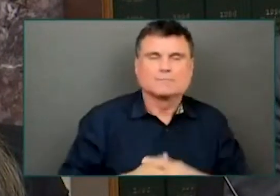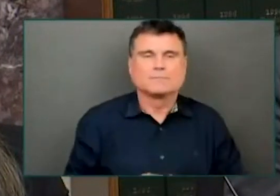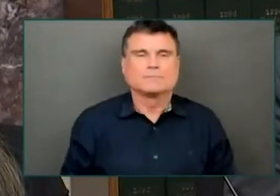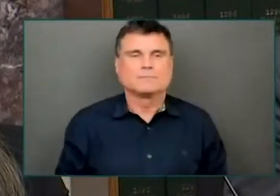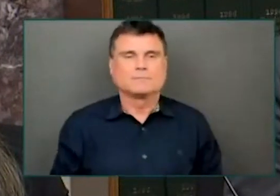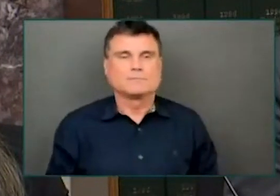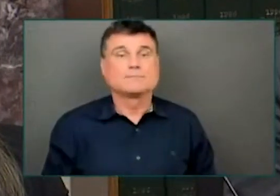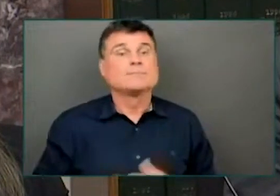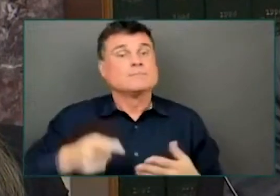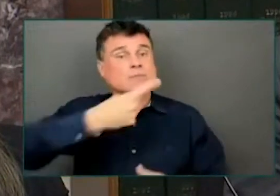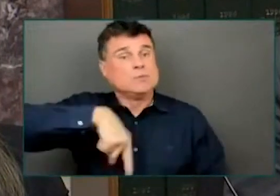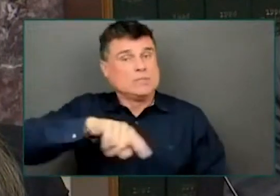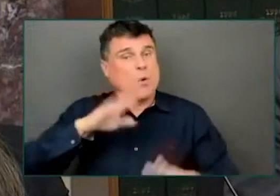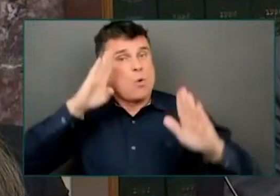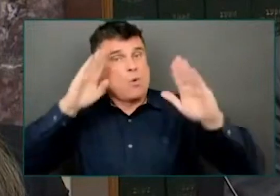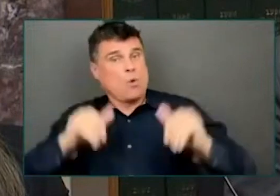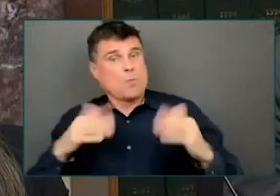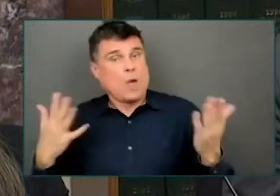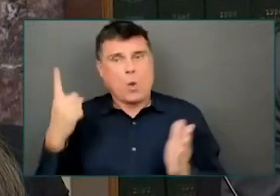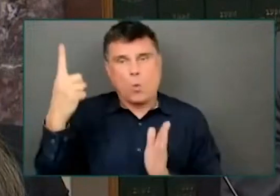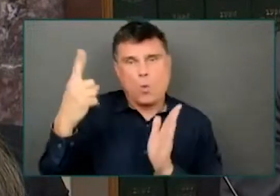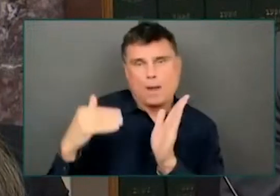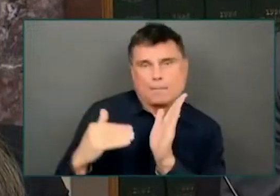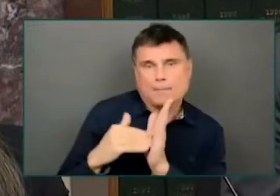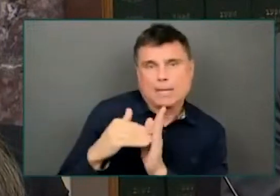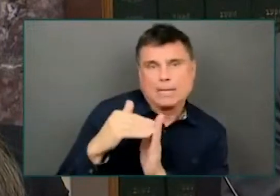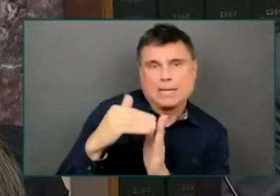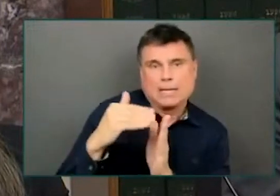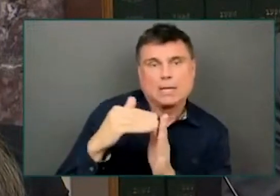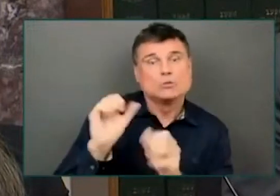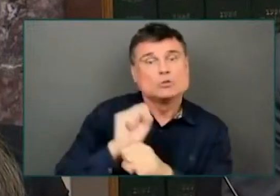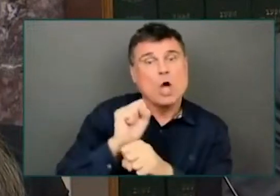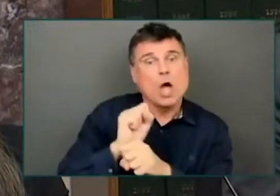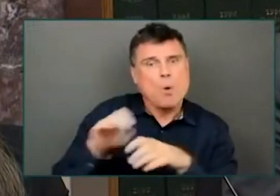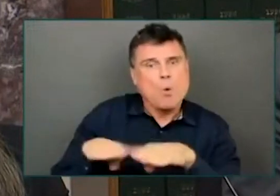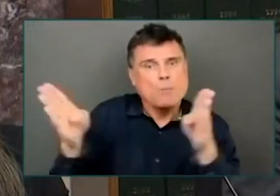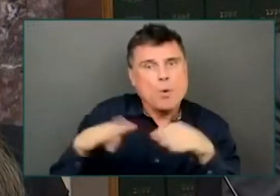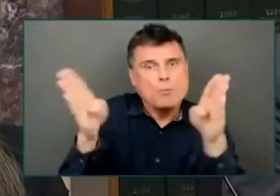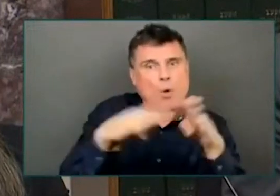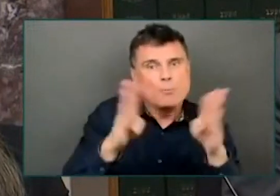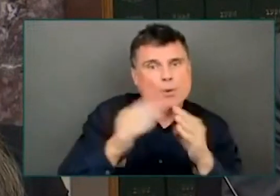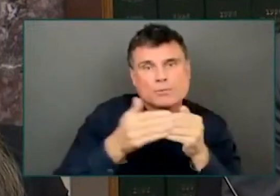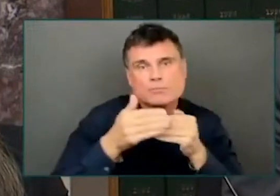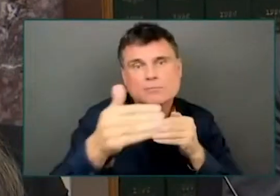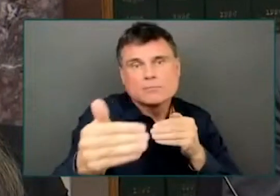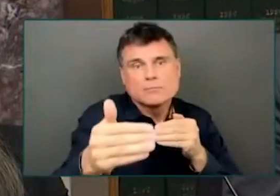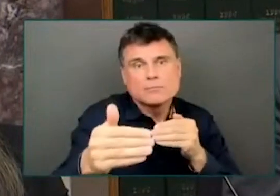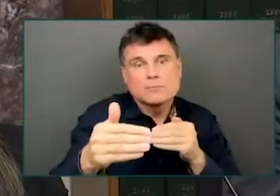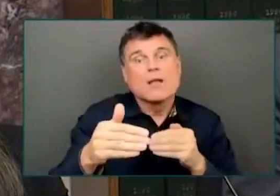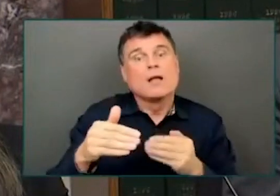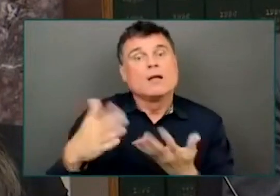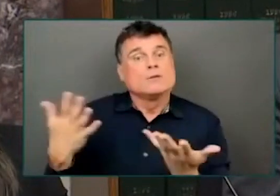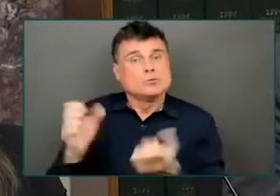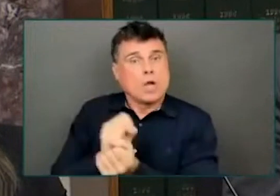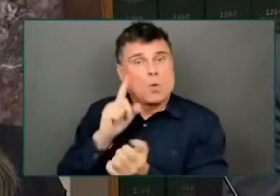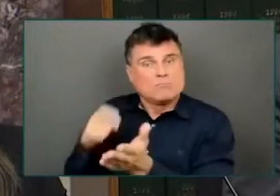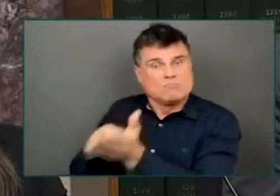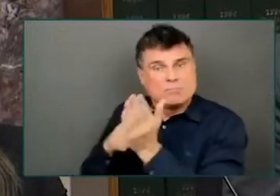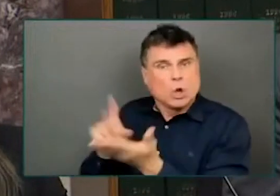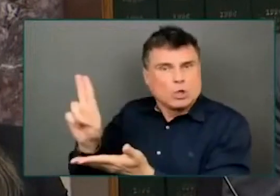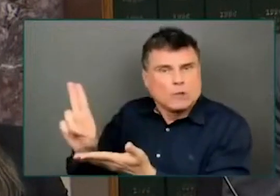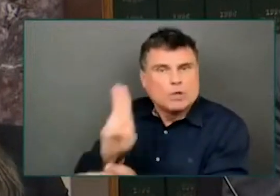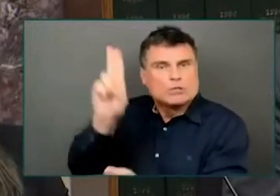openings. Almost 80% of these jobs will require post-secondary education or training. Preparing